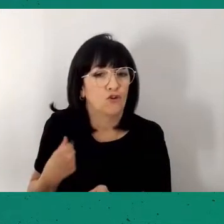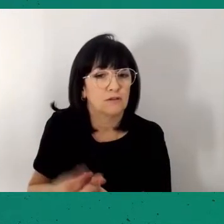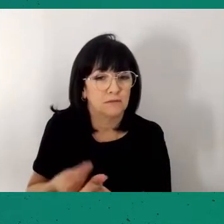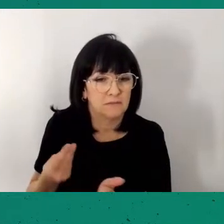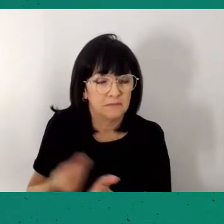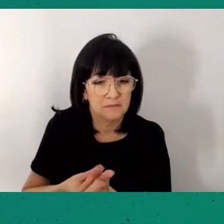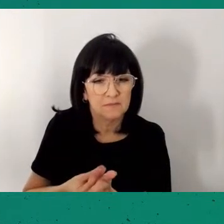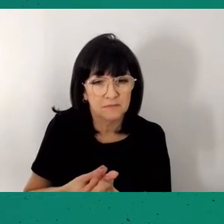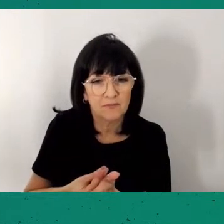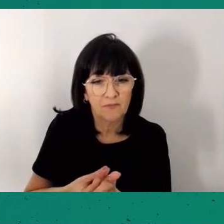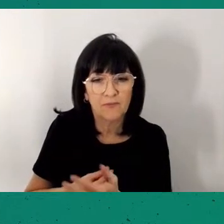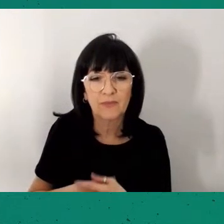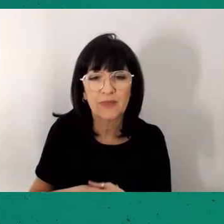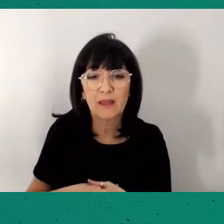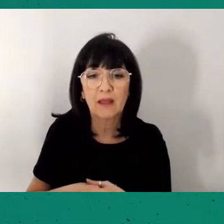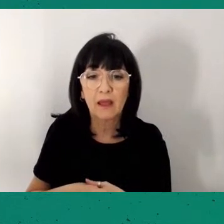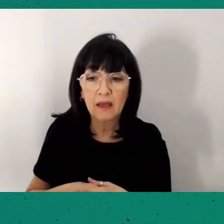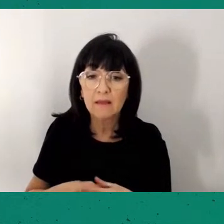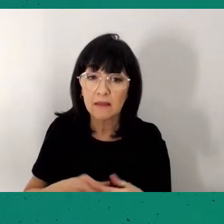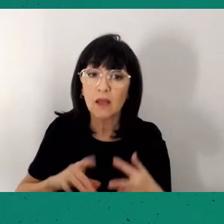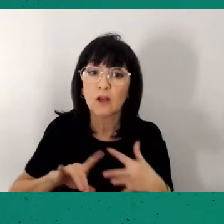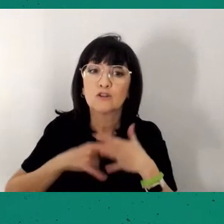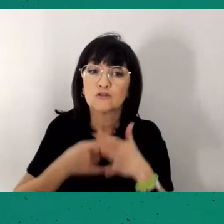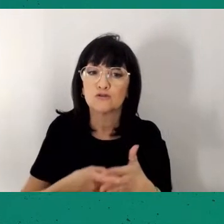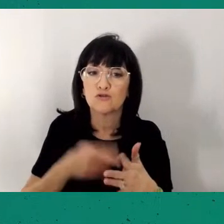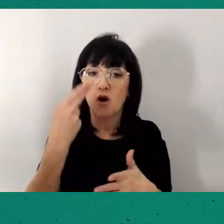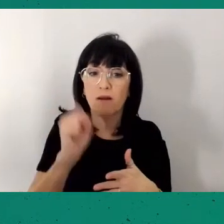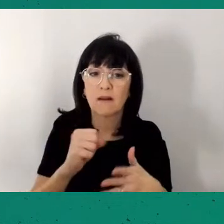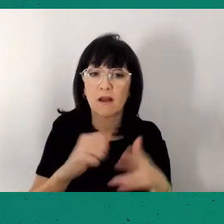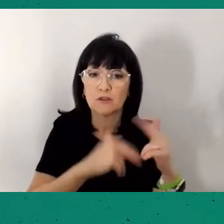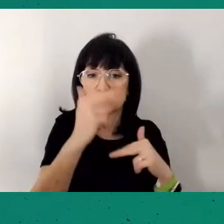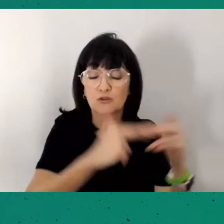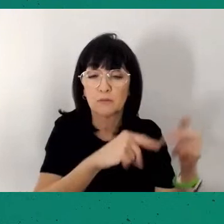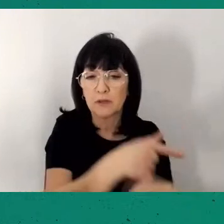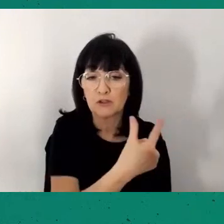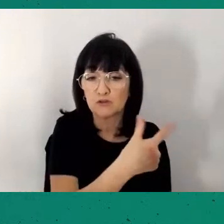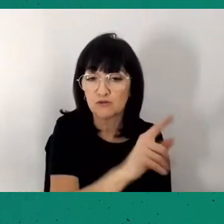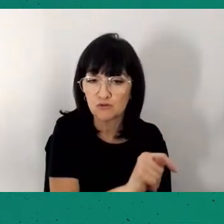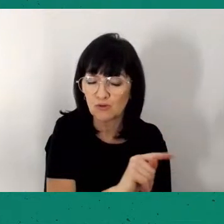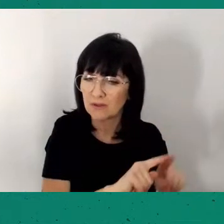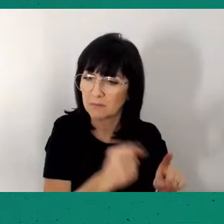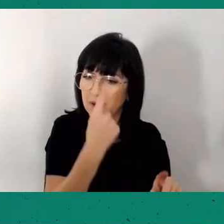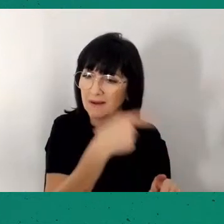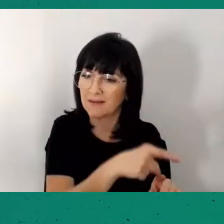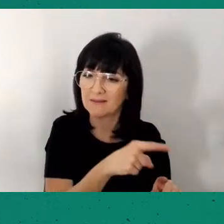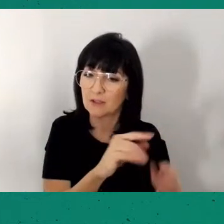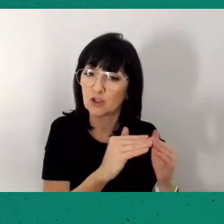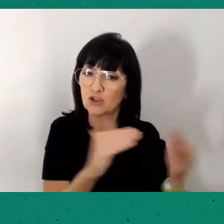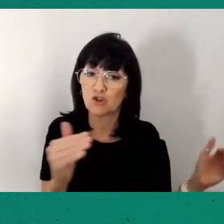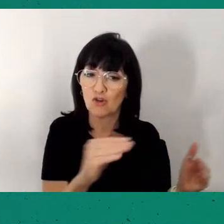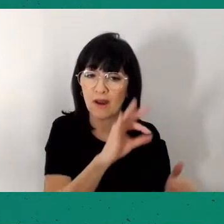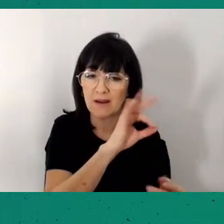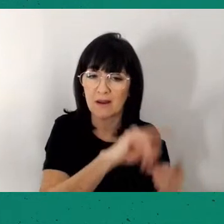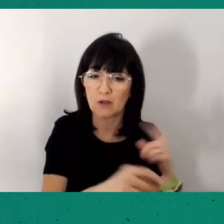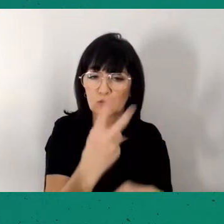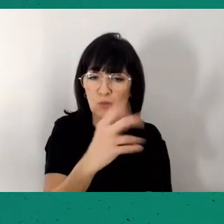Jason High School was built down in Georgetown, but it had only grades 9 through 12 at the time.